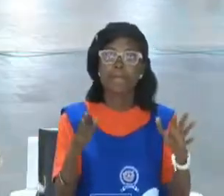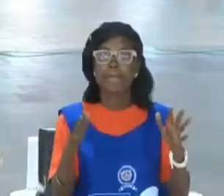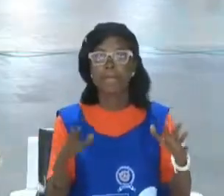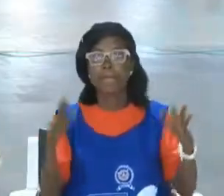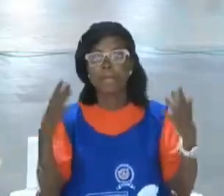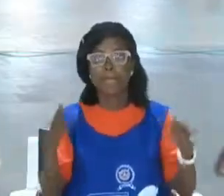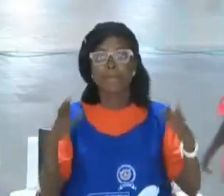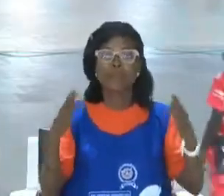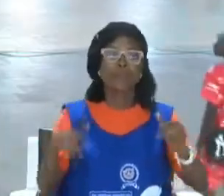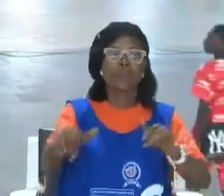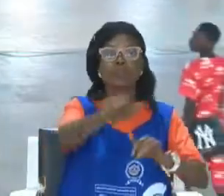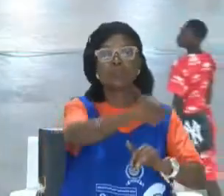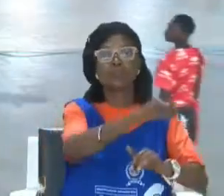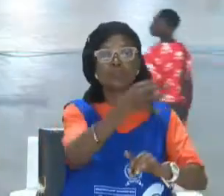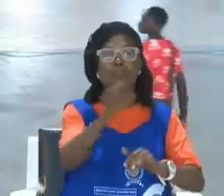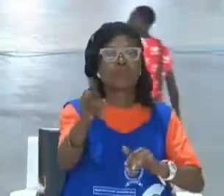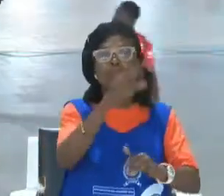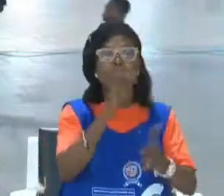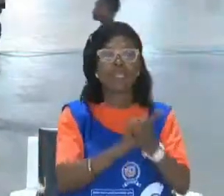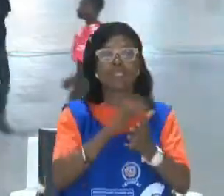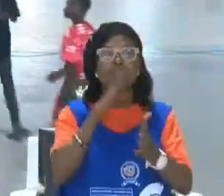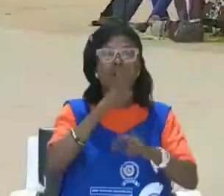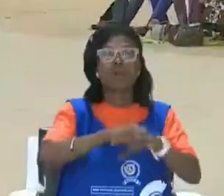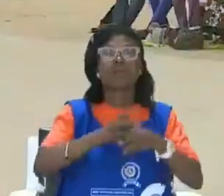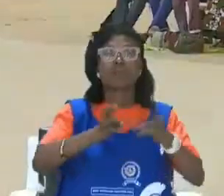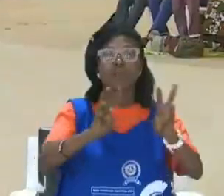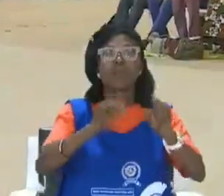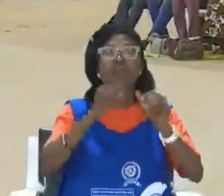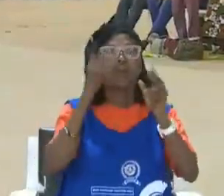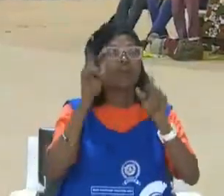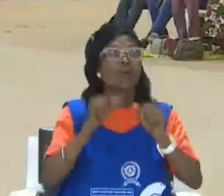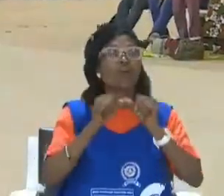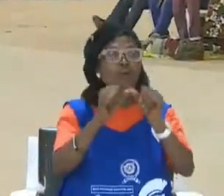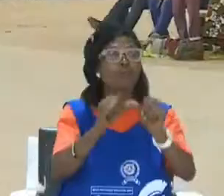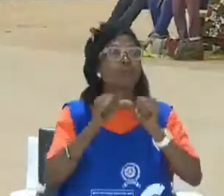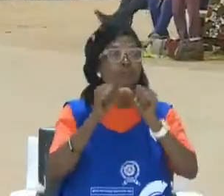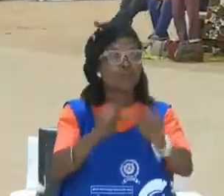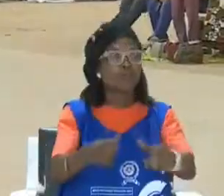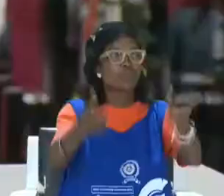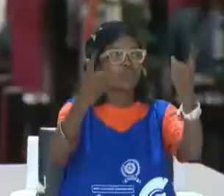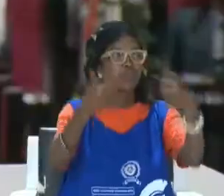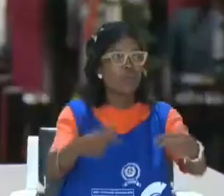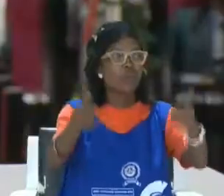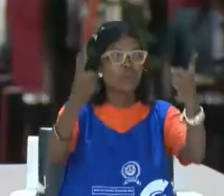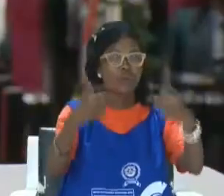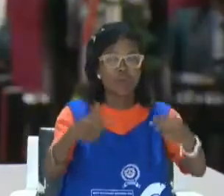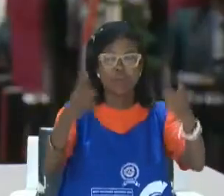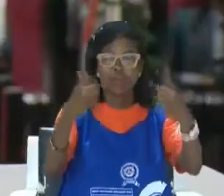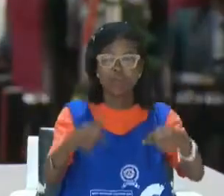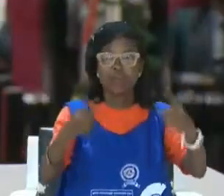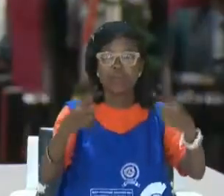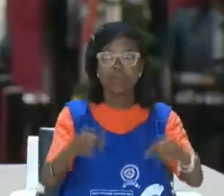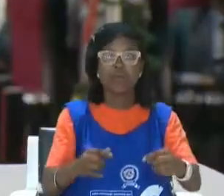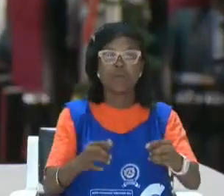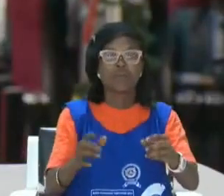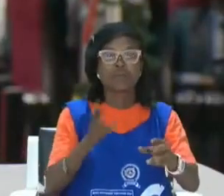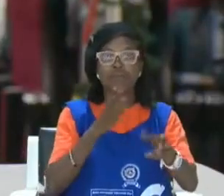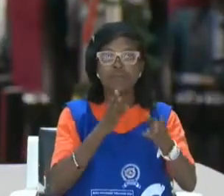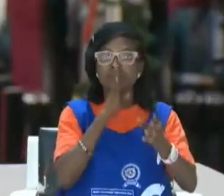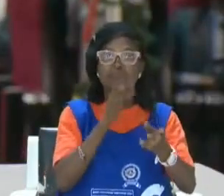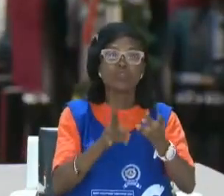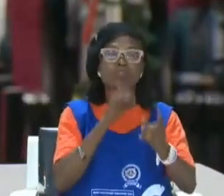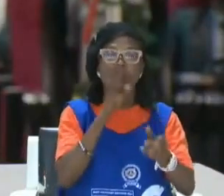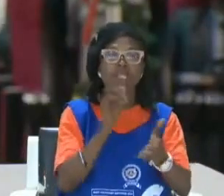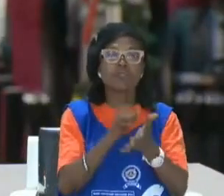Those of you on the way, keep coming, keep coming. Make sure you get here before I finish praying. And those of